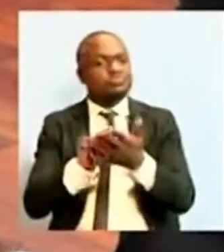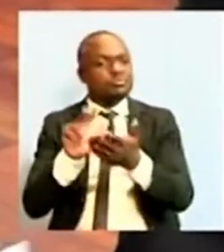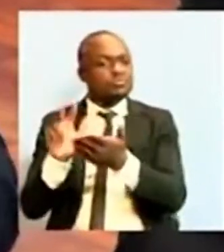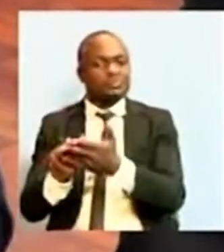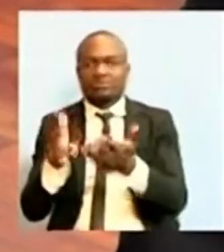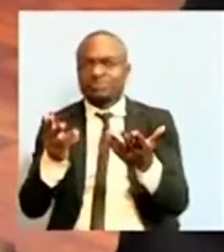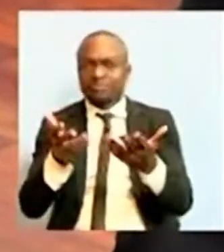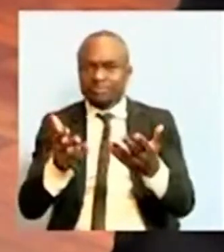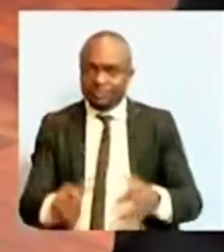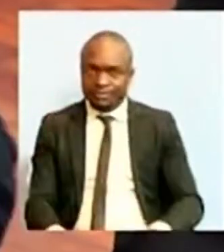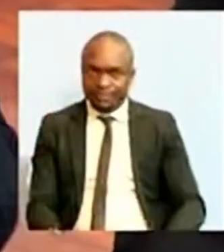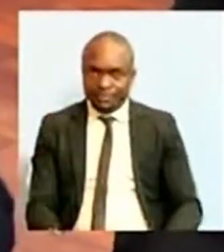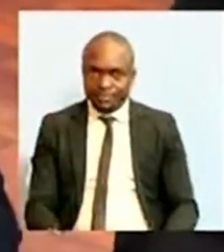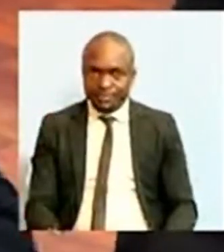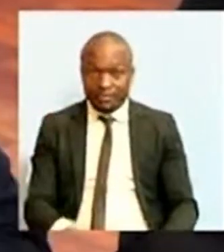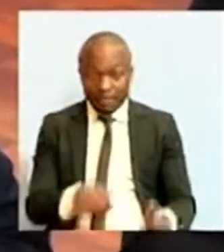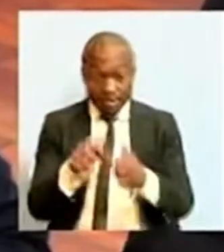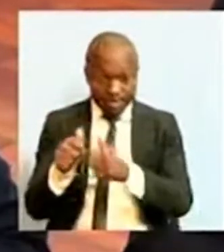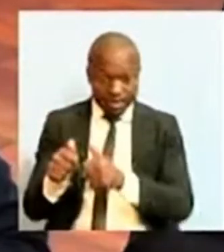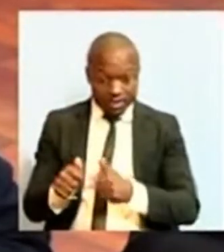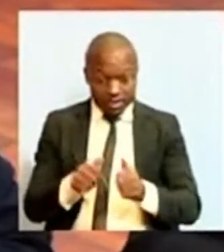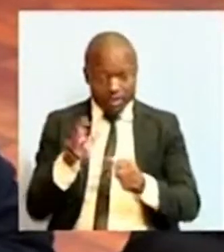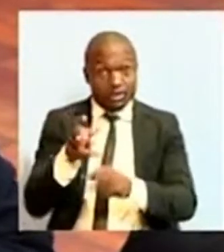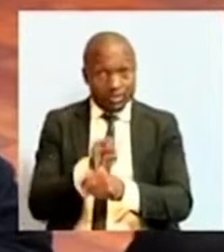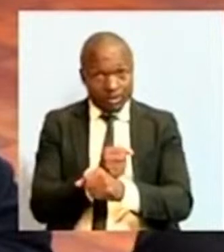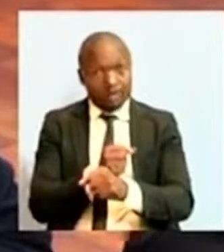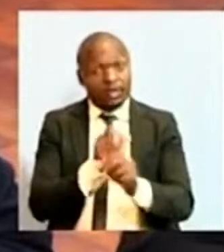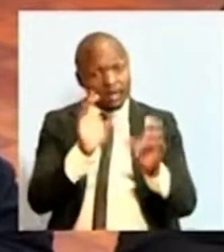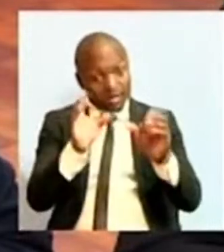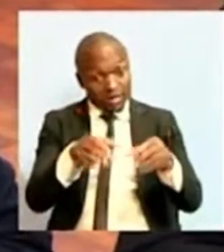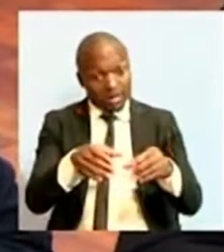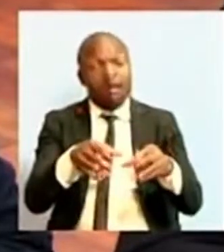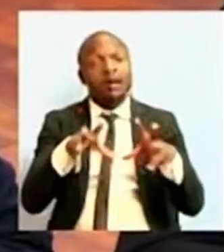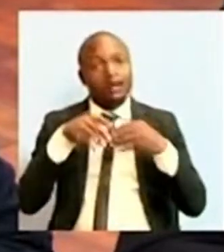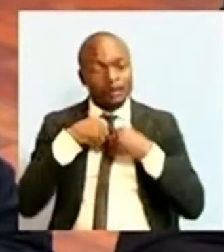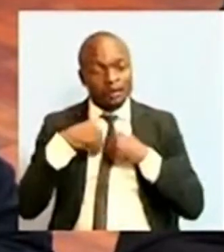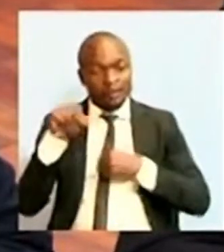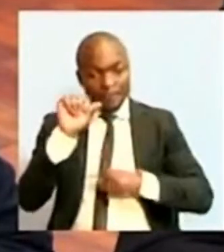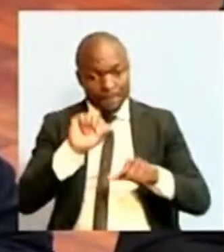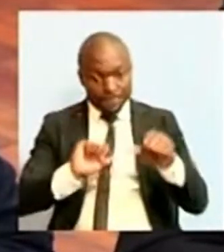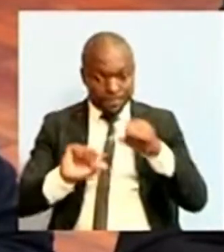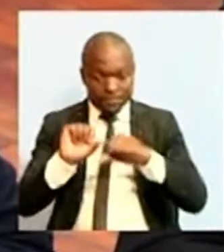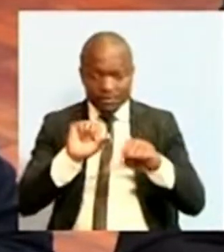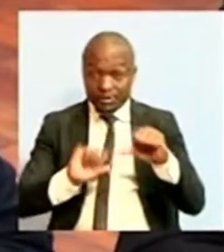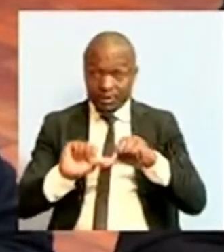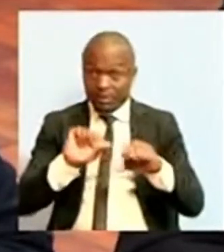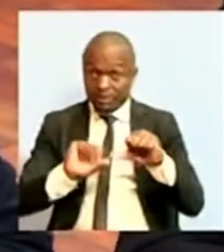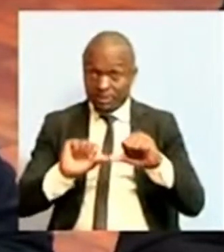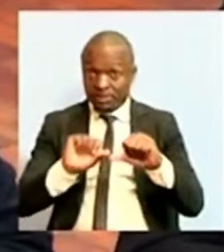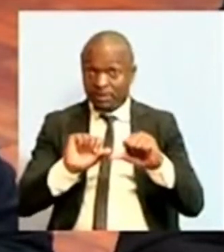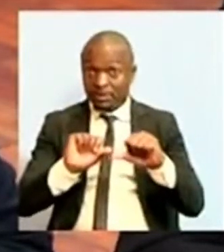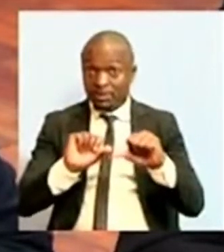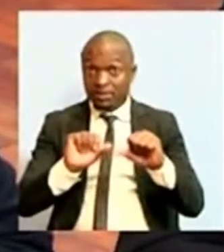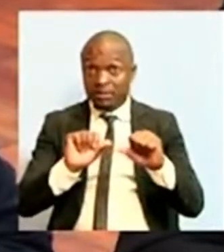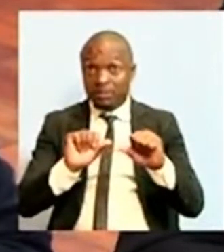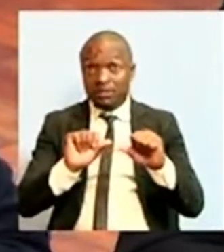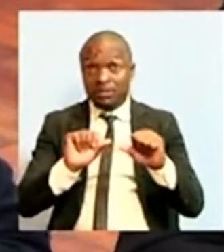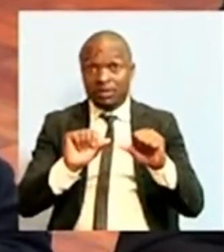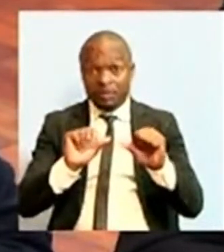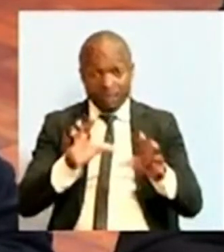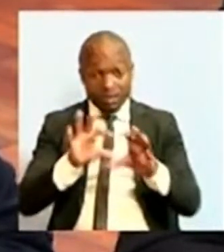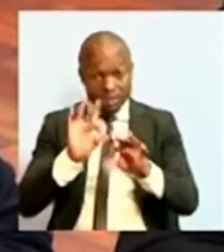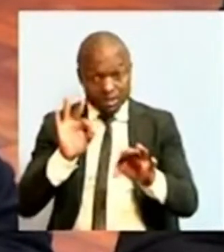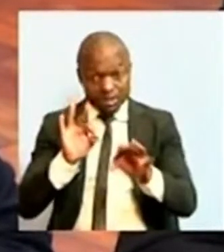confirmed. Action taken, Chair. The Council acknowledges the auditor's observation and wishes to report